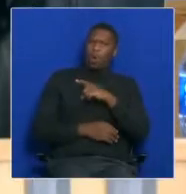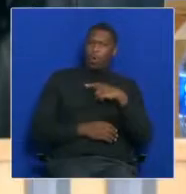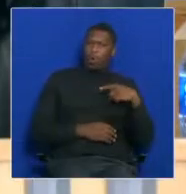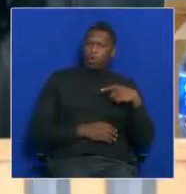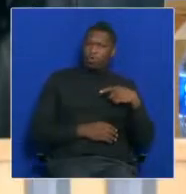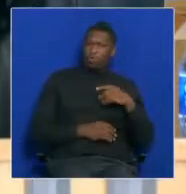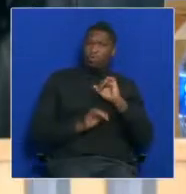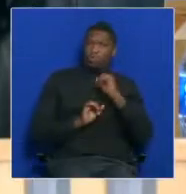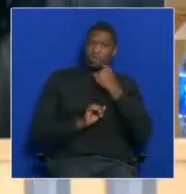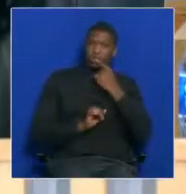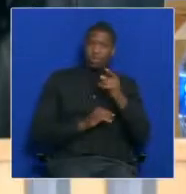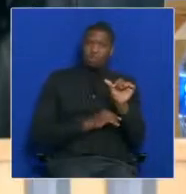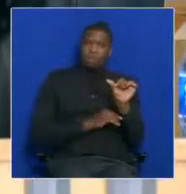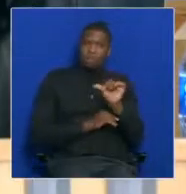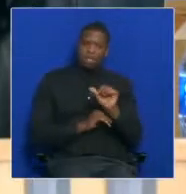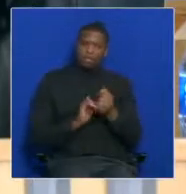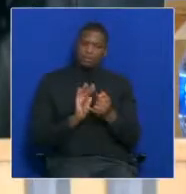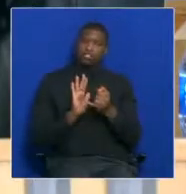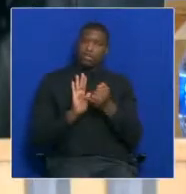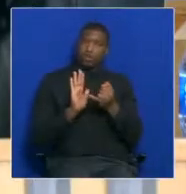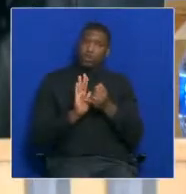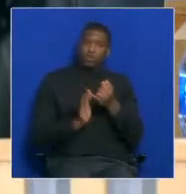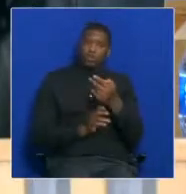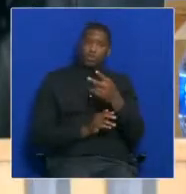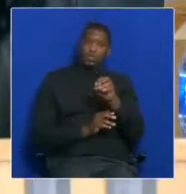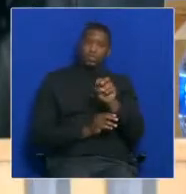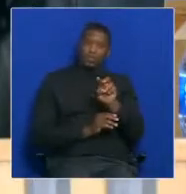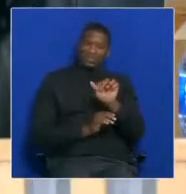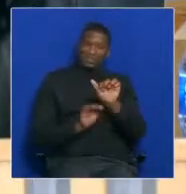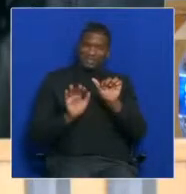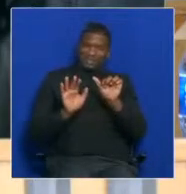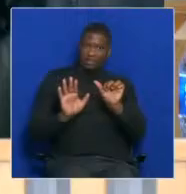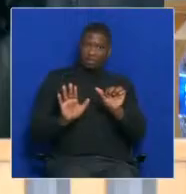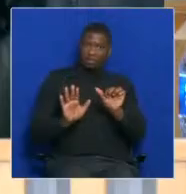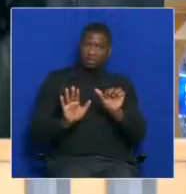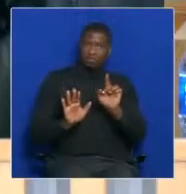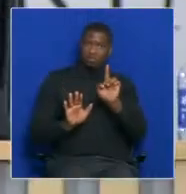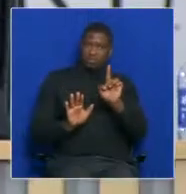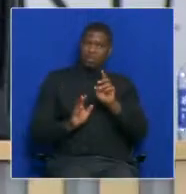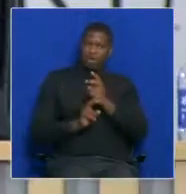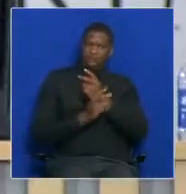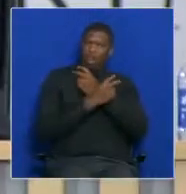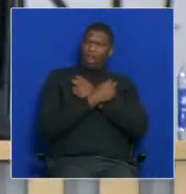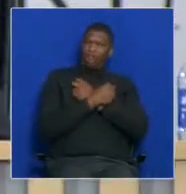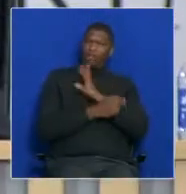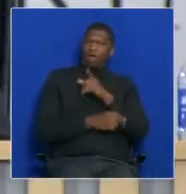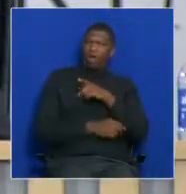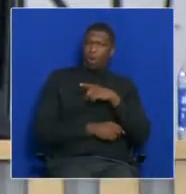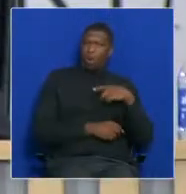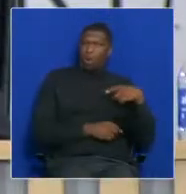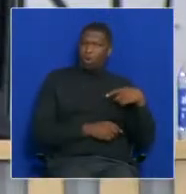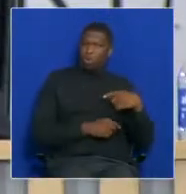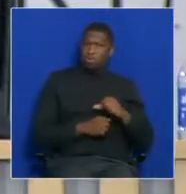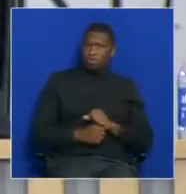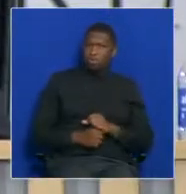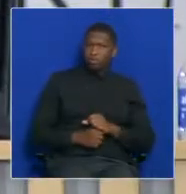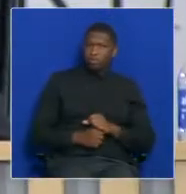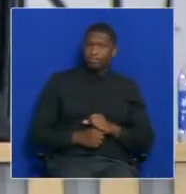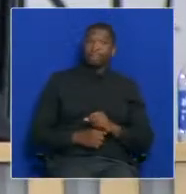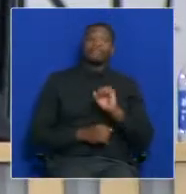January 2026, having been away since when? The incident